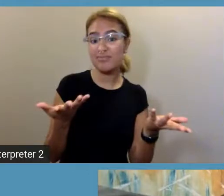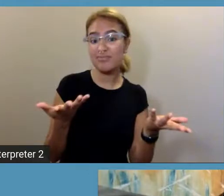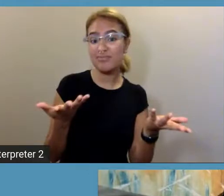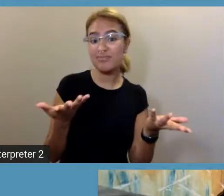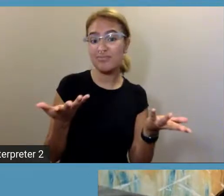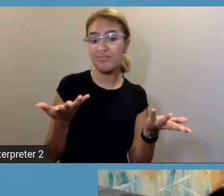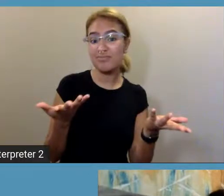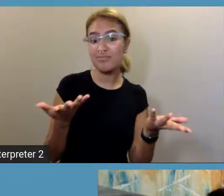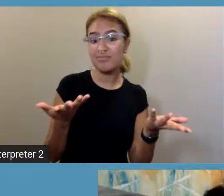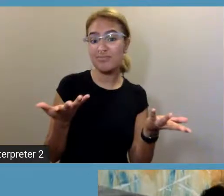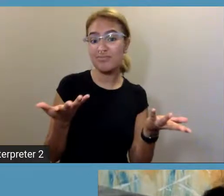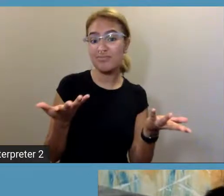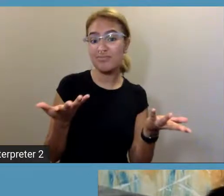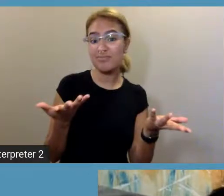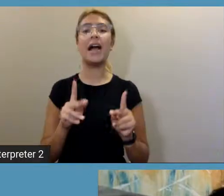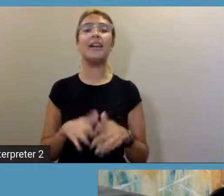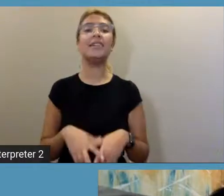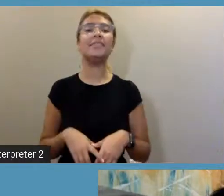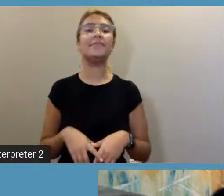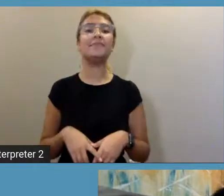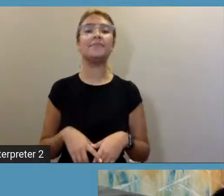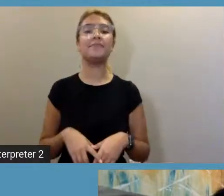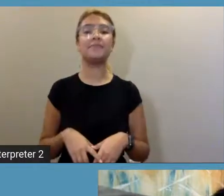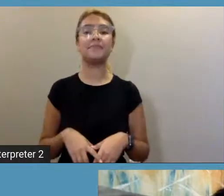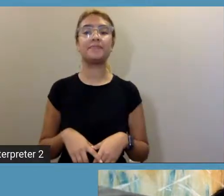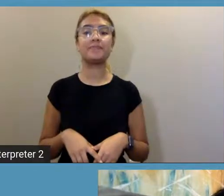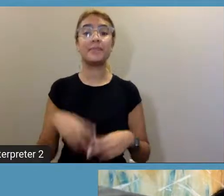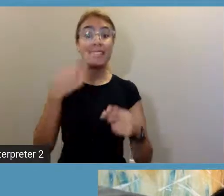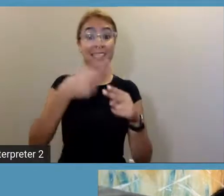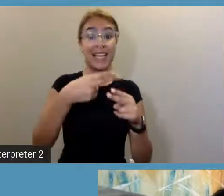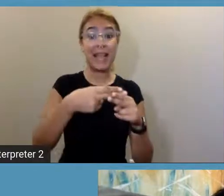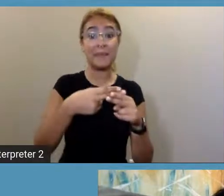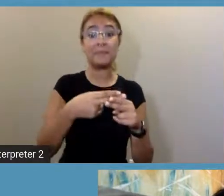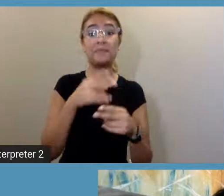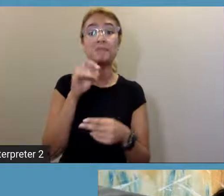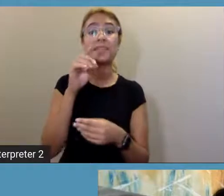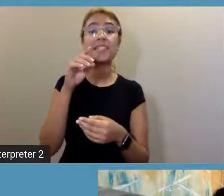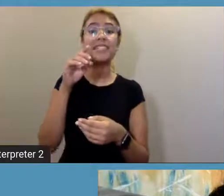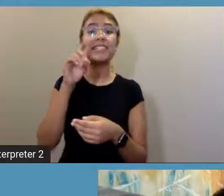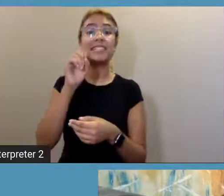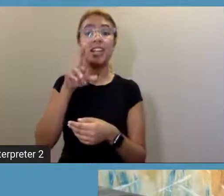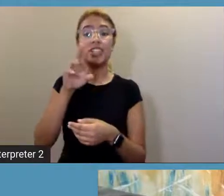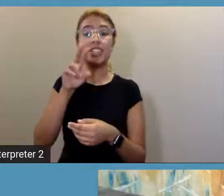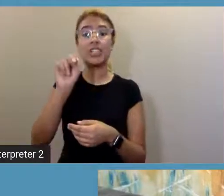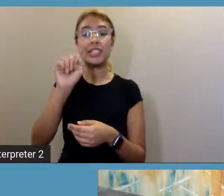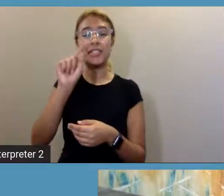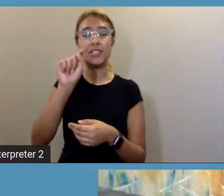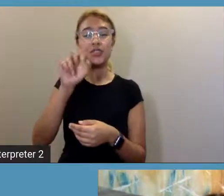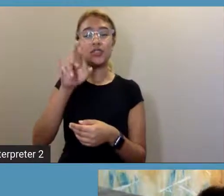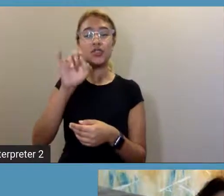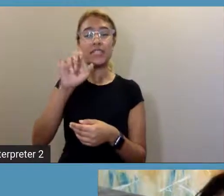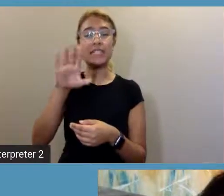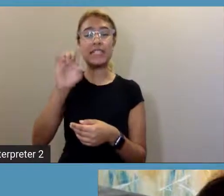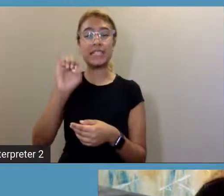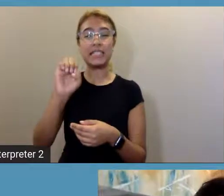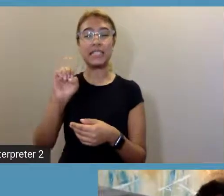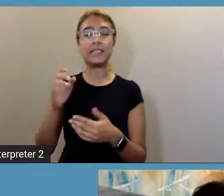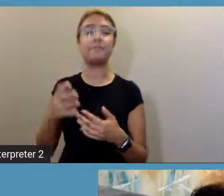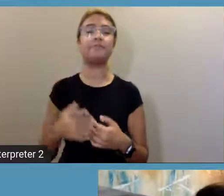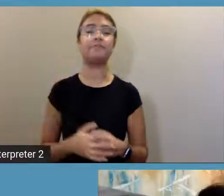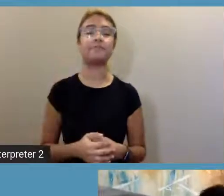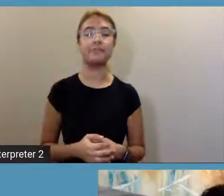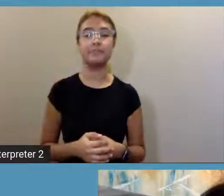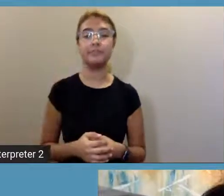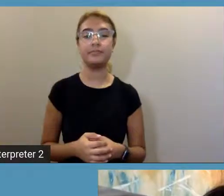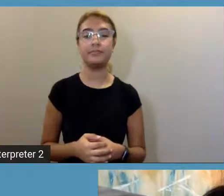Awesome. I think that's it. Okay. That name you were looking for, Dr. Natrice Gaskins will present on August 26th, and we